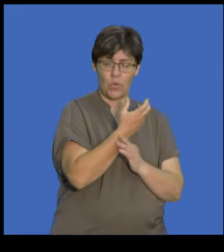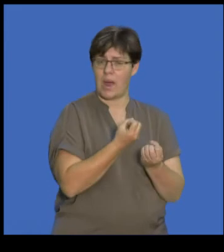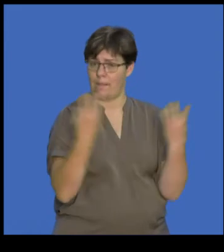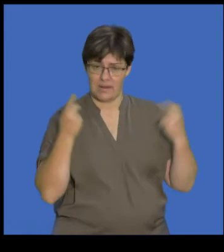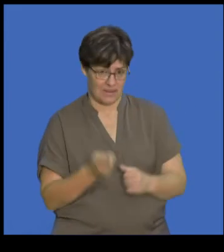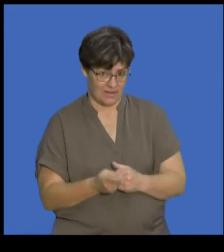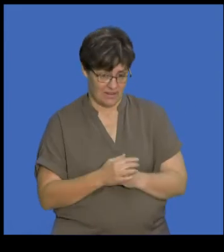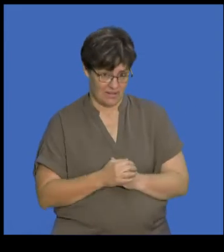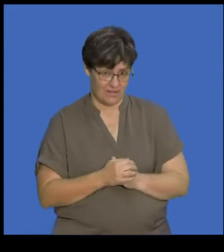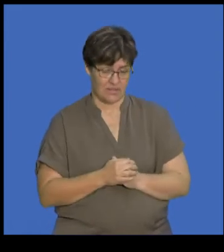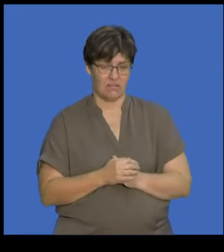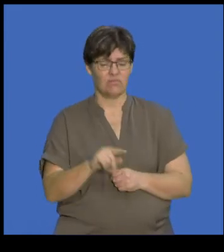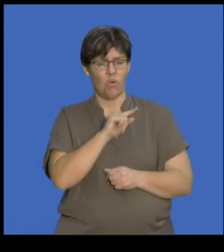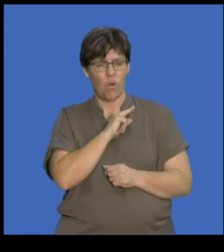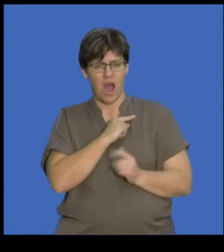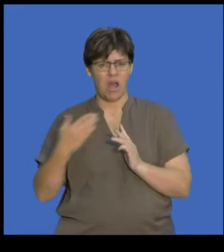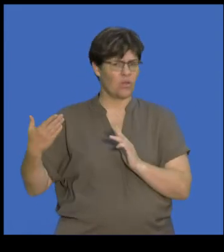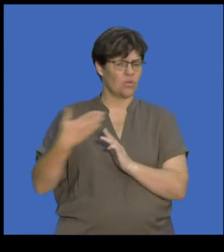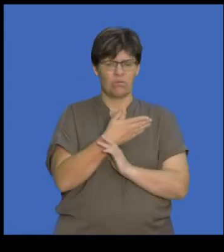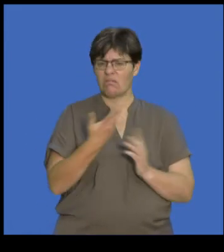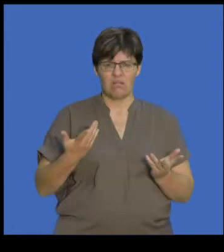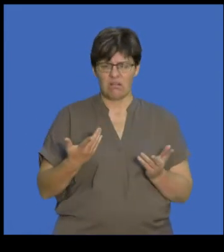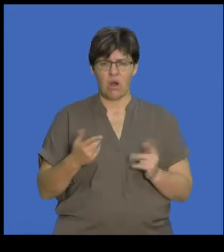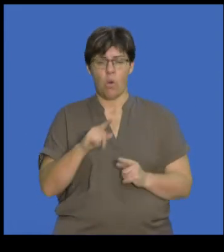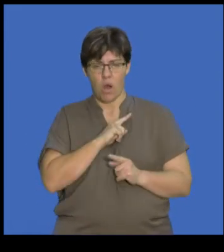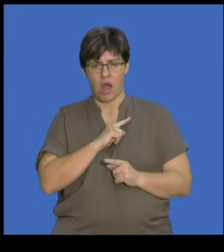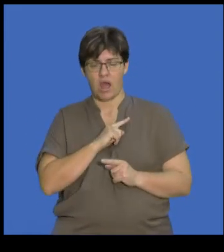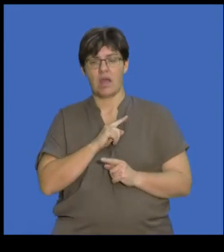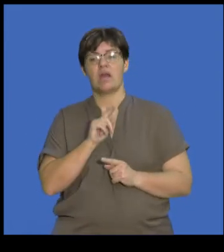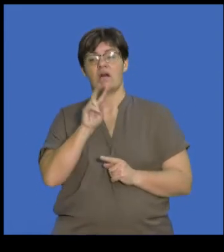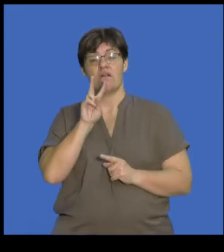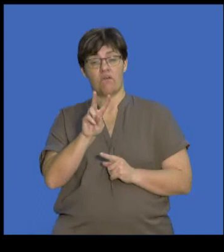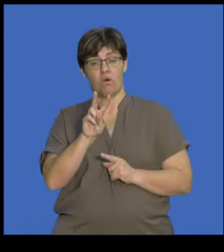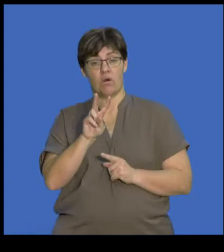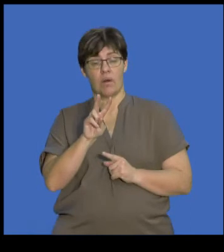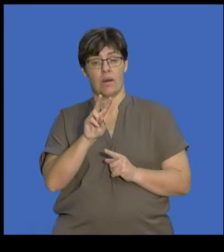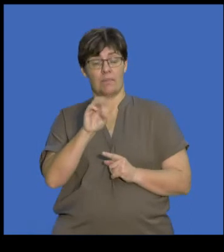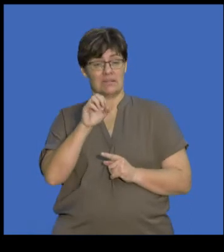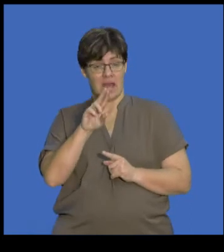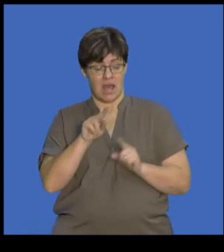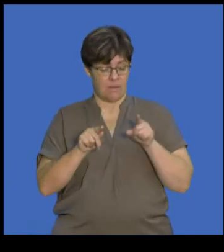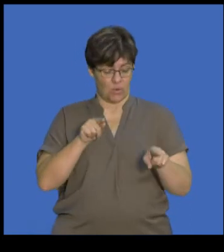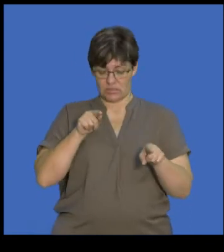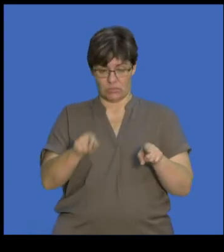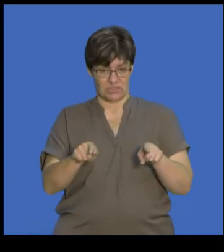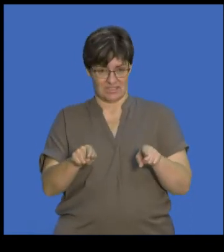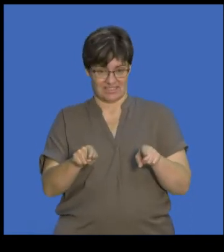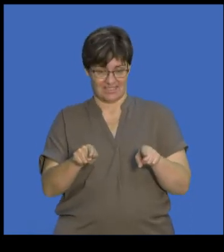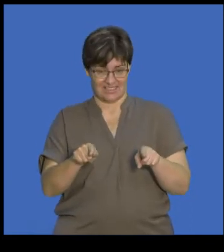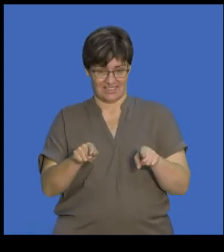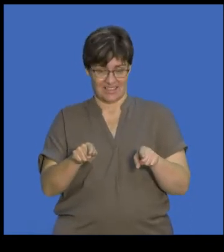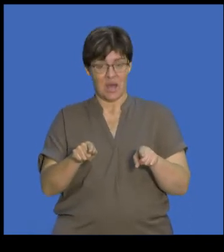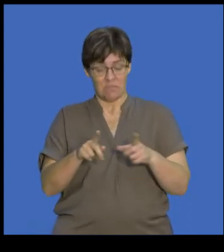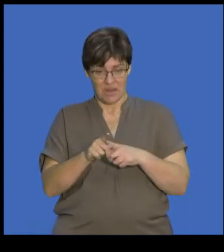The reason why we are saying across is because the voltmeter will be connected between 2 points, which is across, that is in